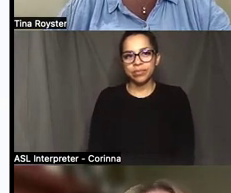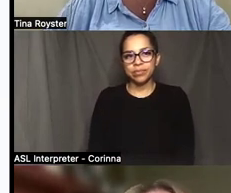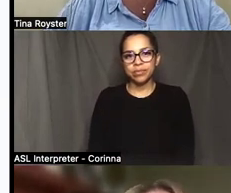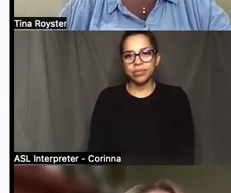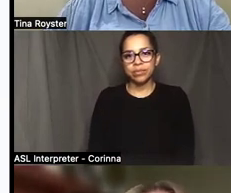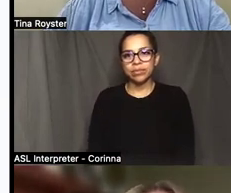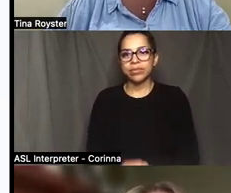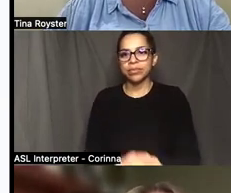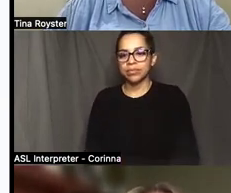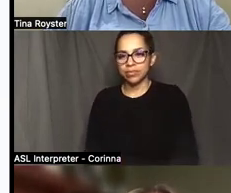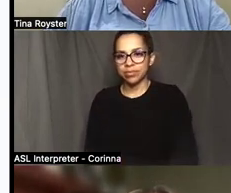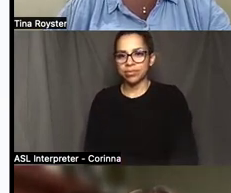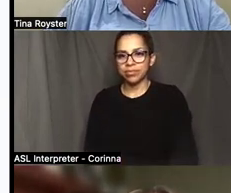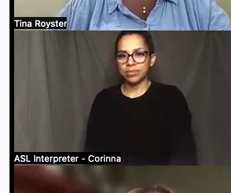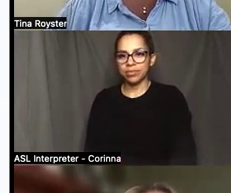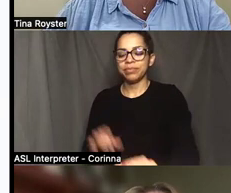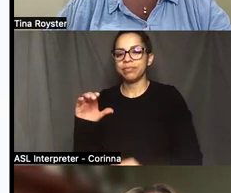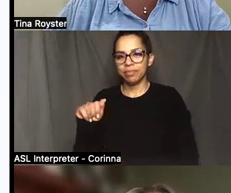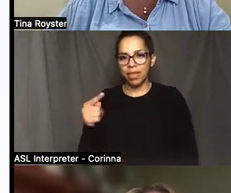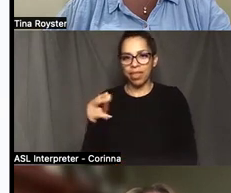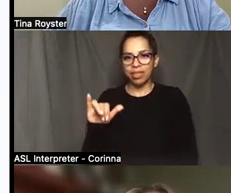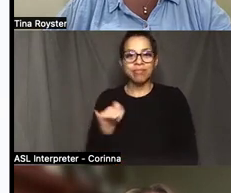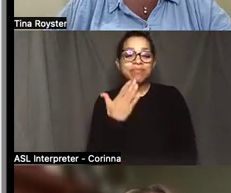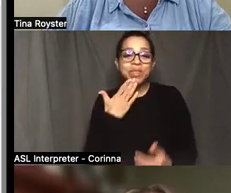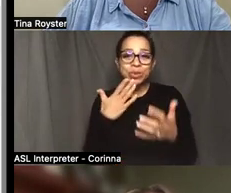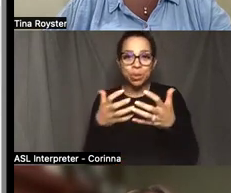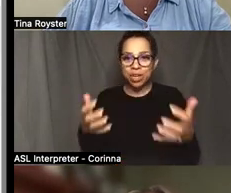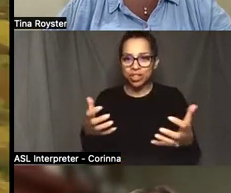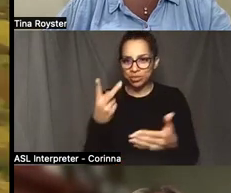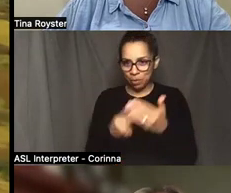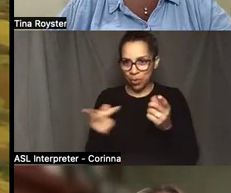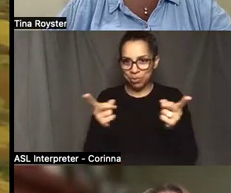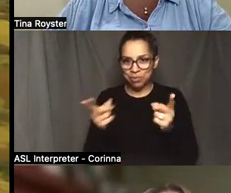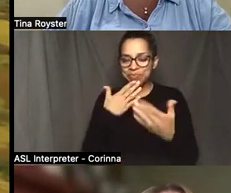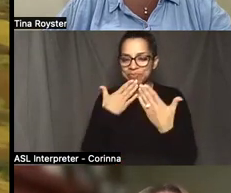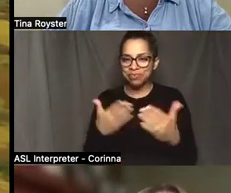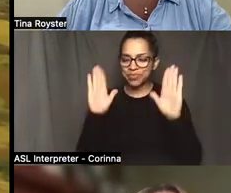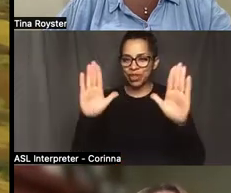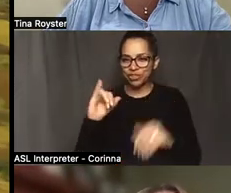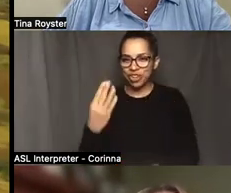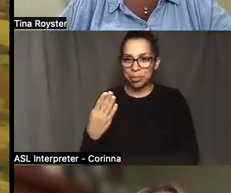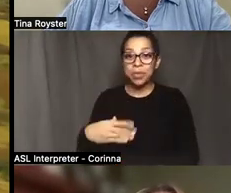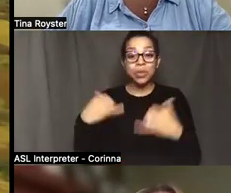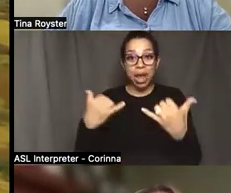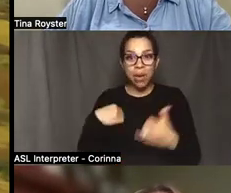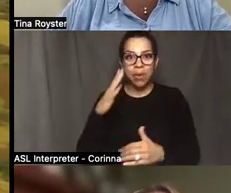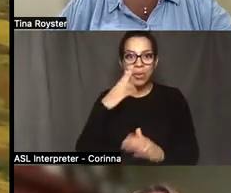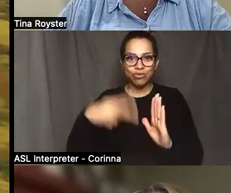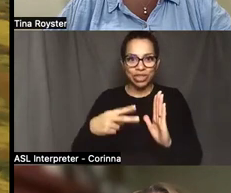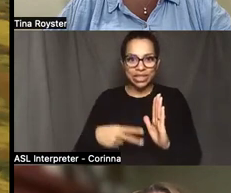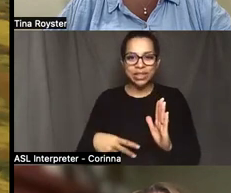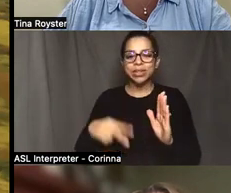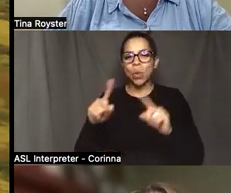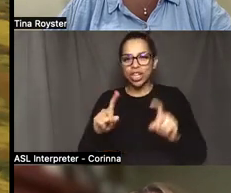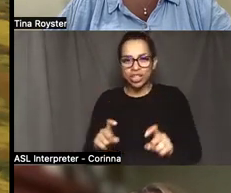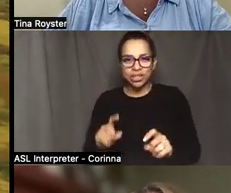Great. Thank you so much, Tina and Veronica. Great job. I will now read questions and comments that we received from the community that